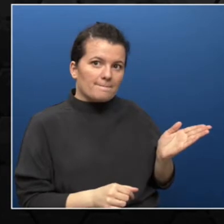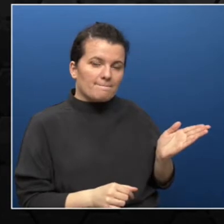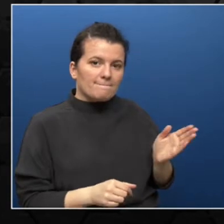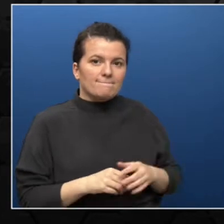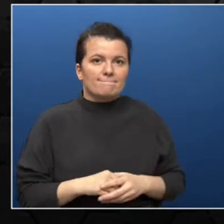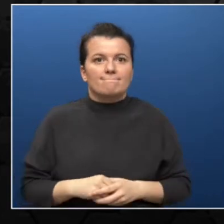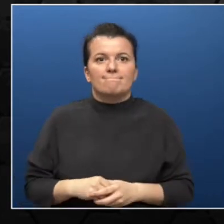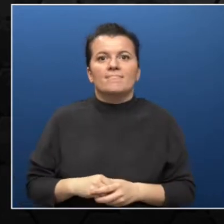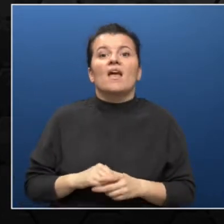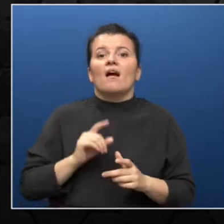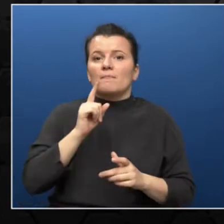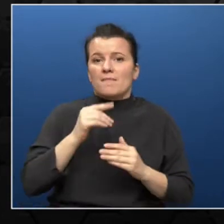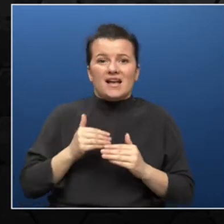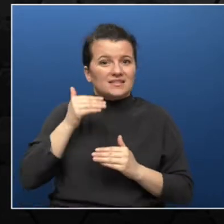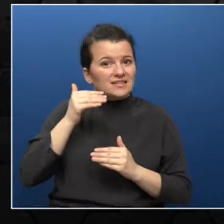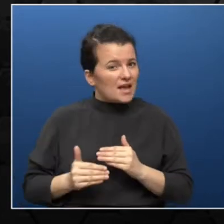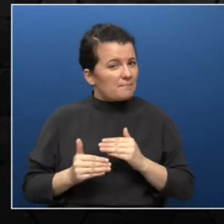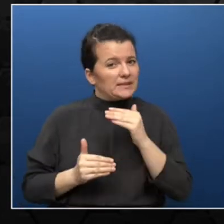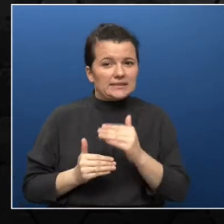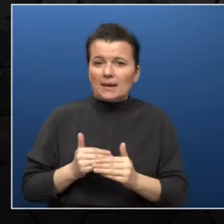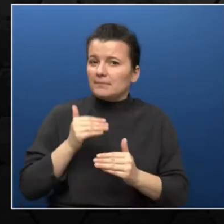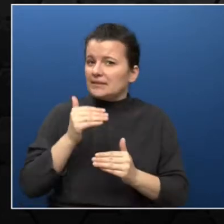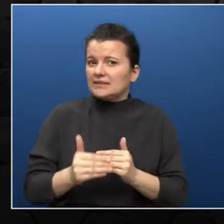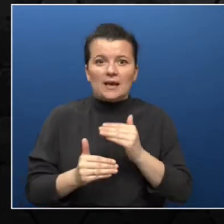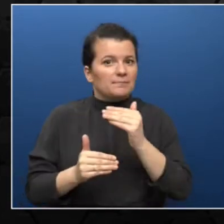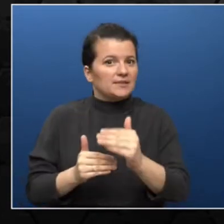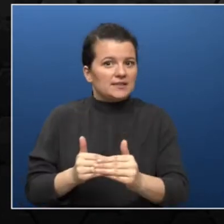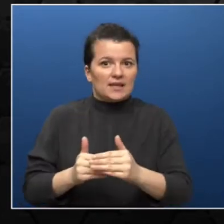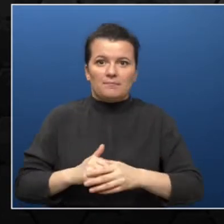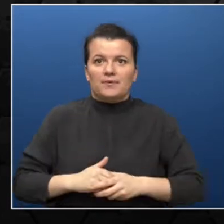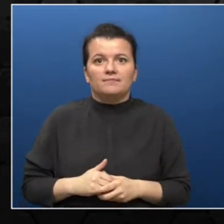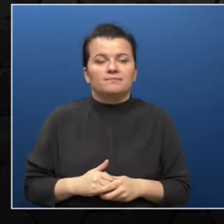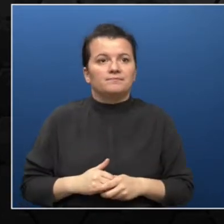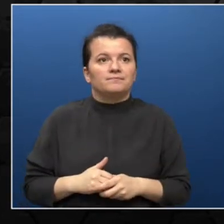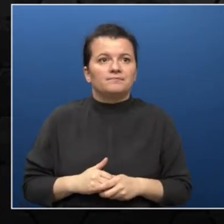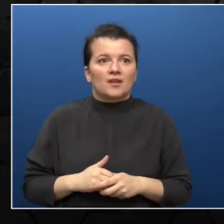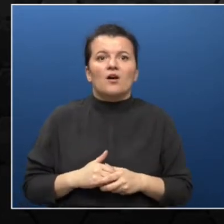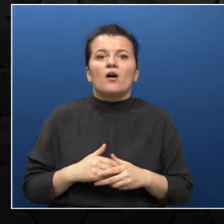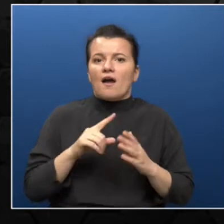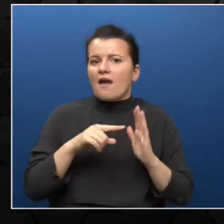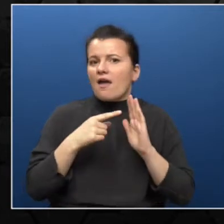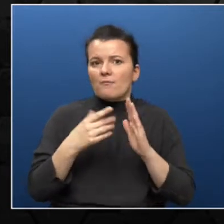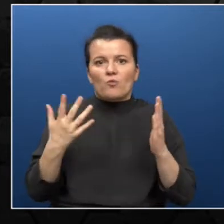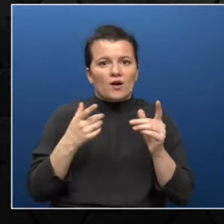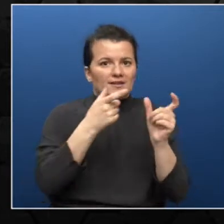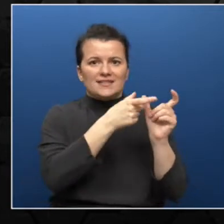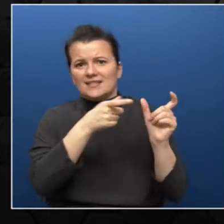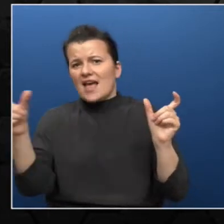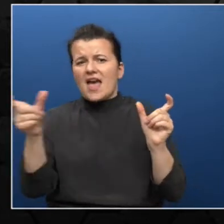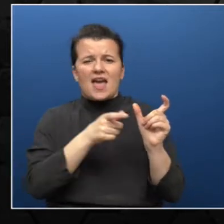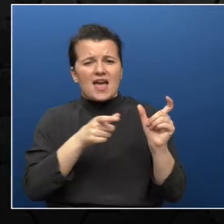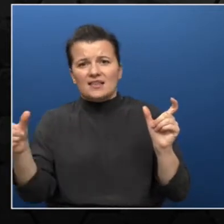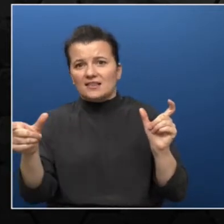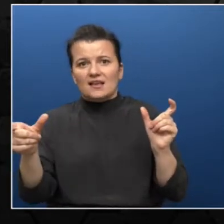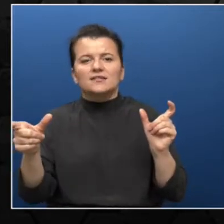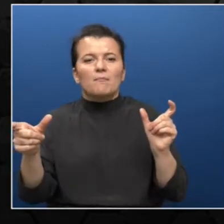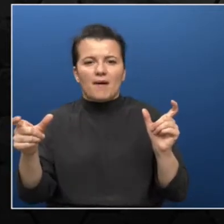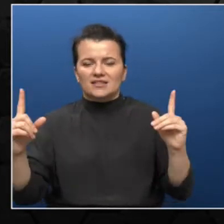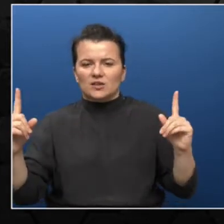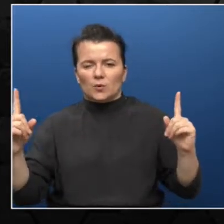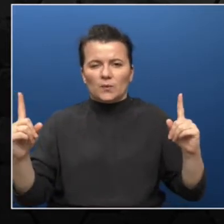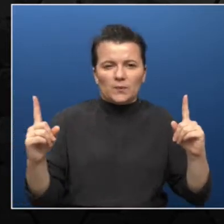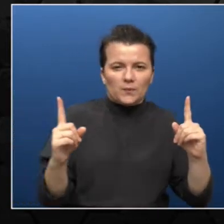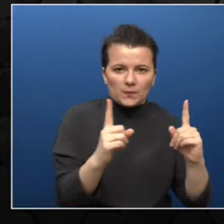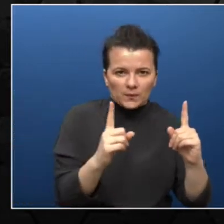step in this code is some kind of breaking down the sentence and breaking down the emotions in the sentence and looking out for what kind of